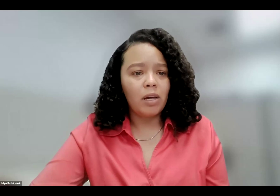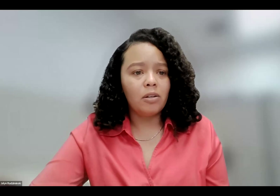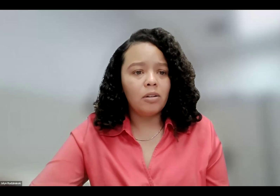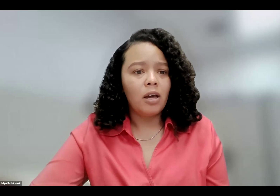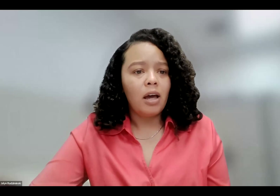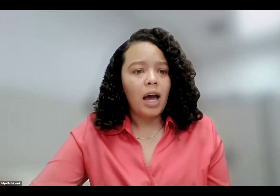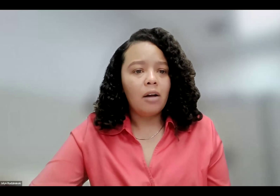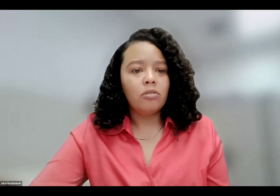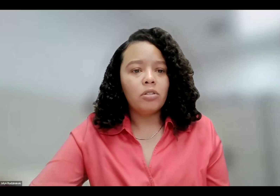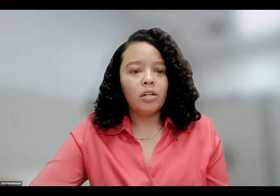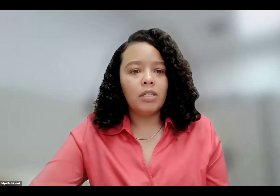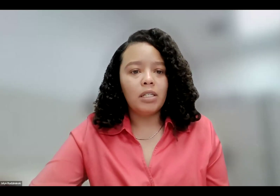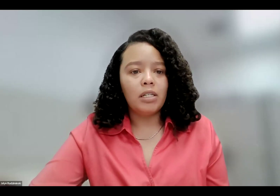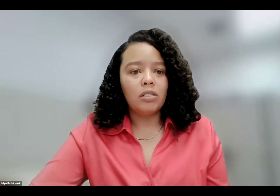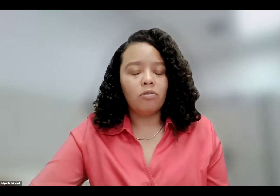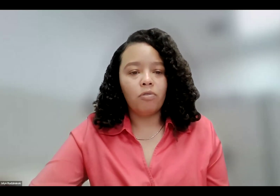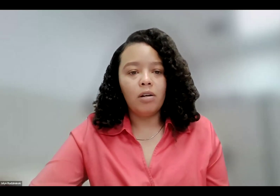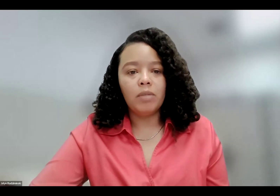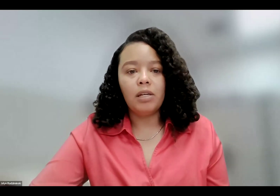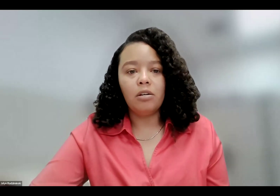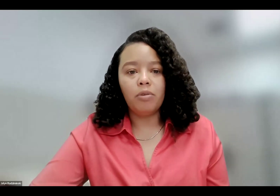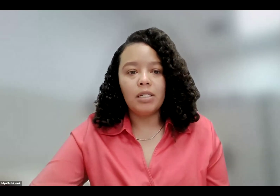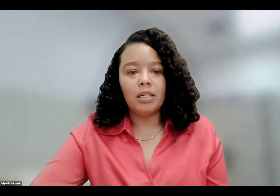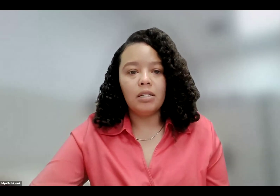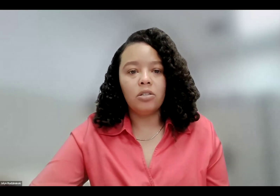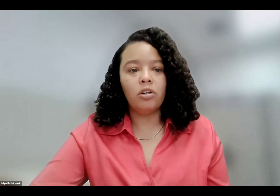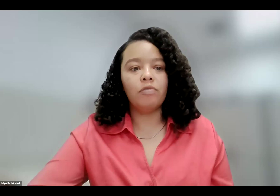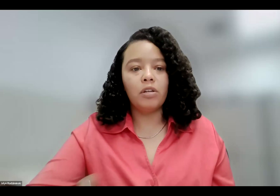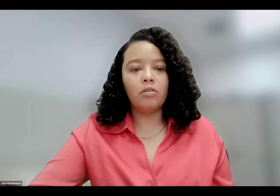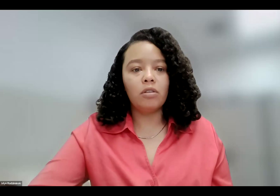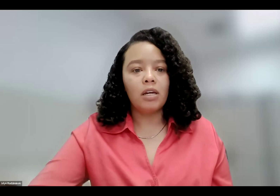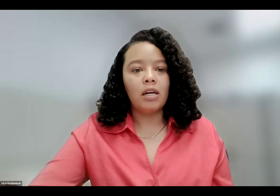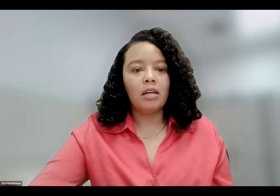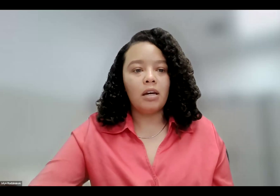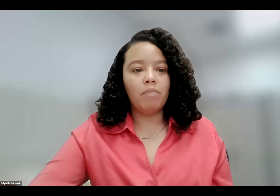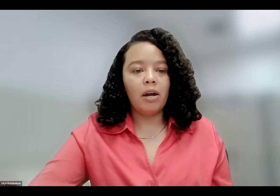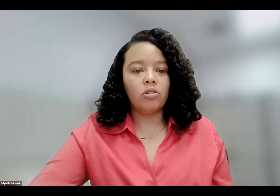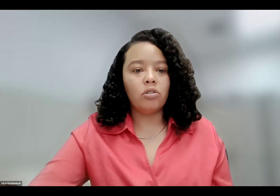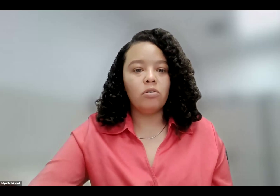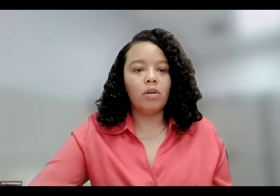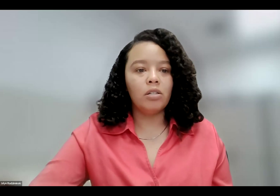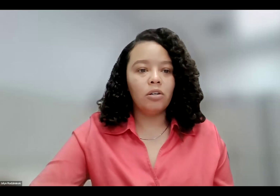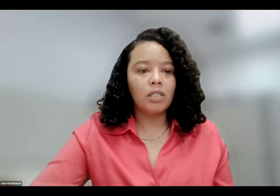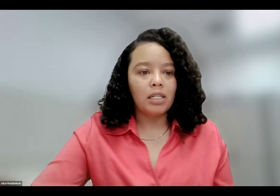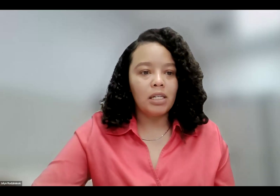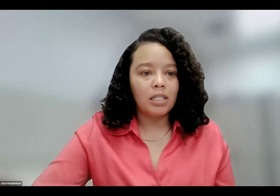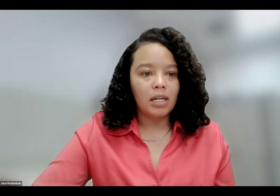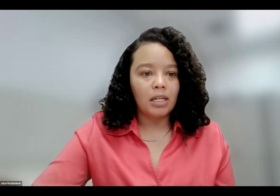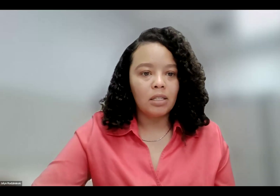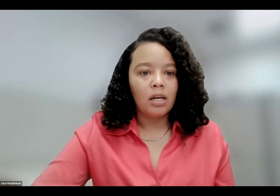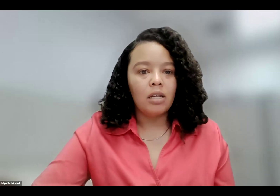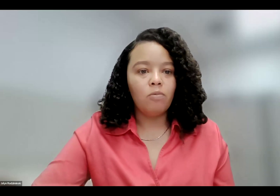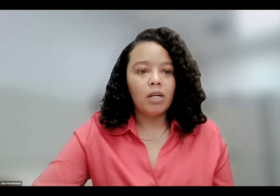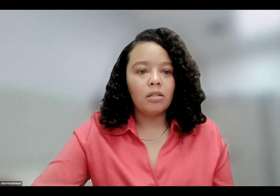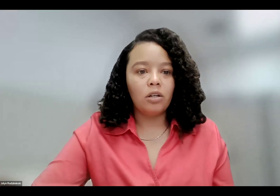as well. How do services from the legal precedent serve youth compared to adults in these